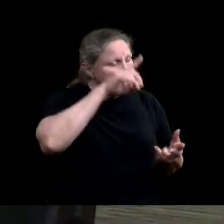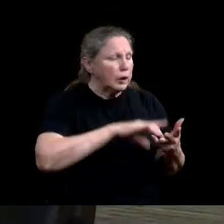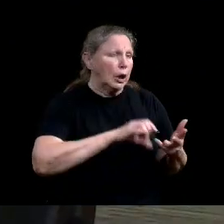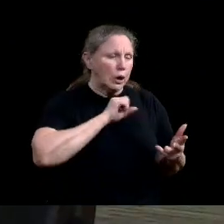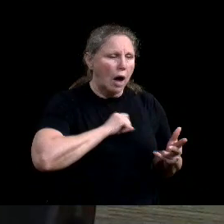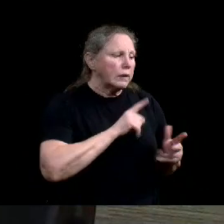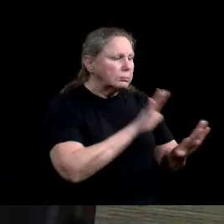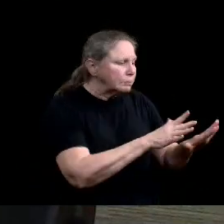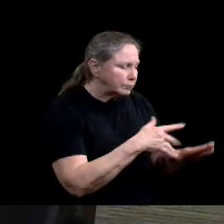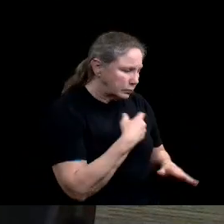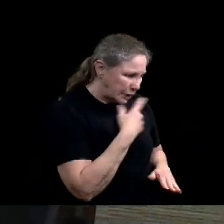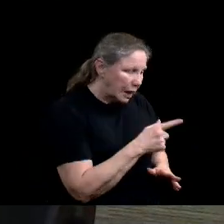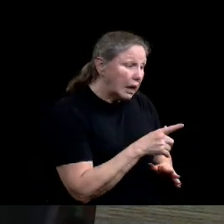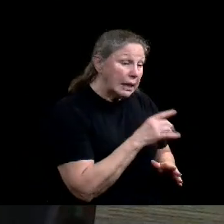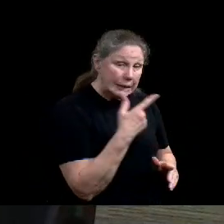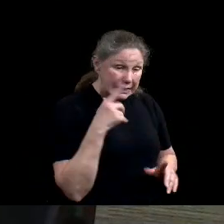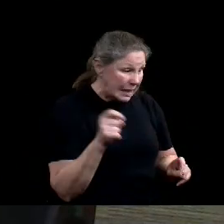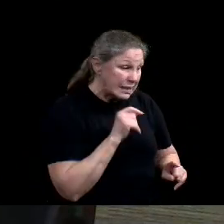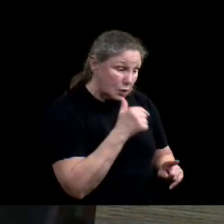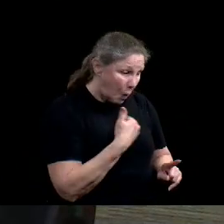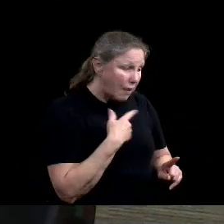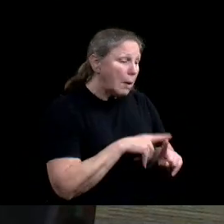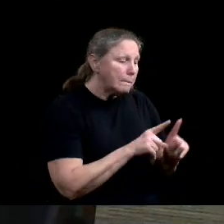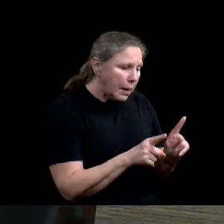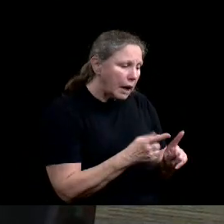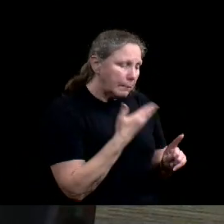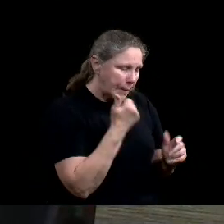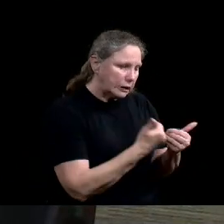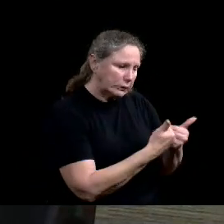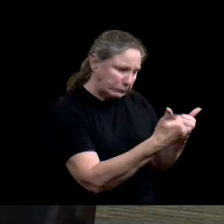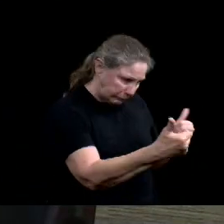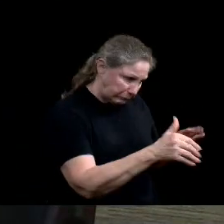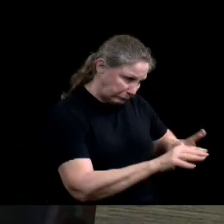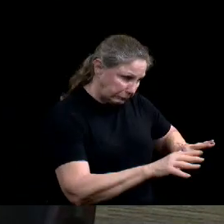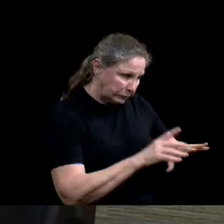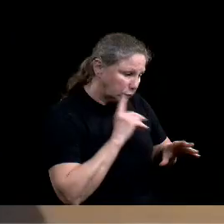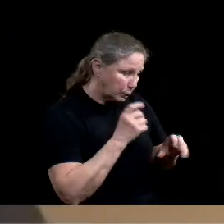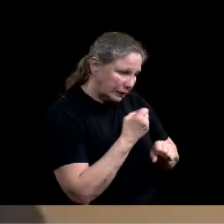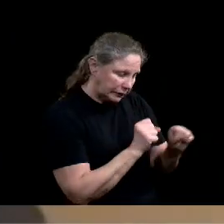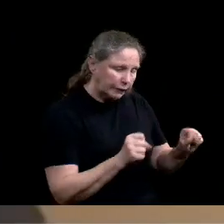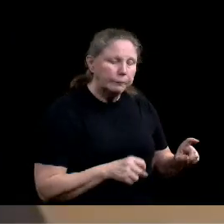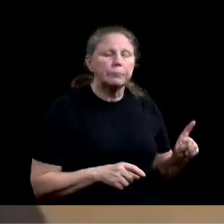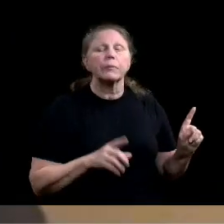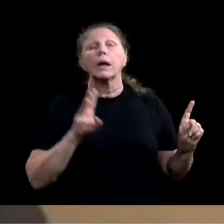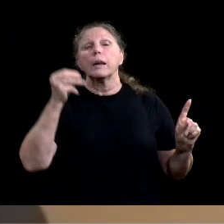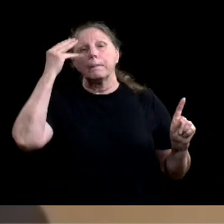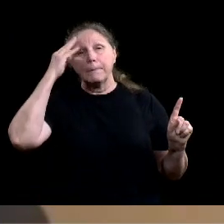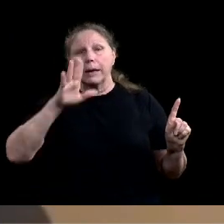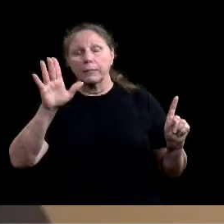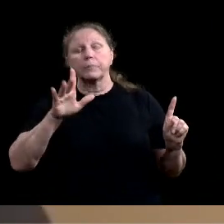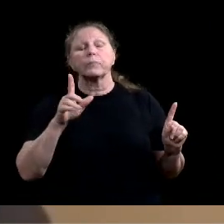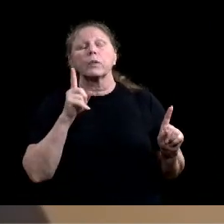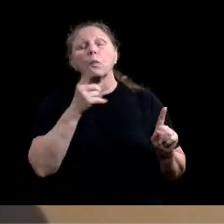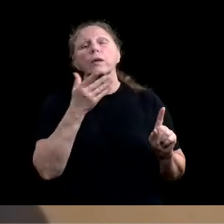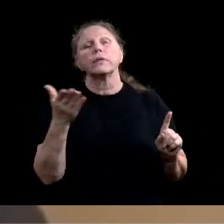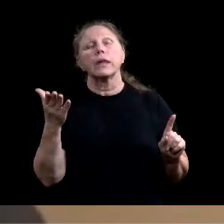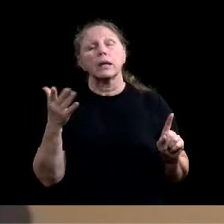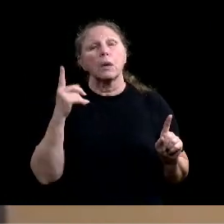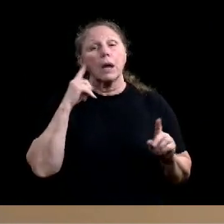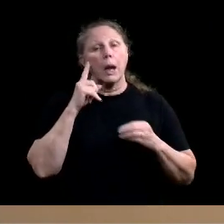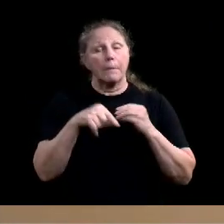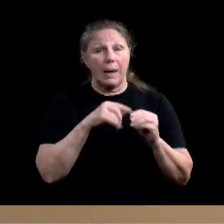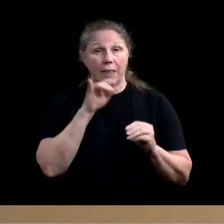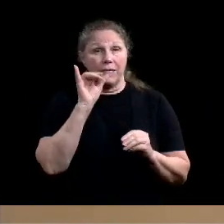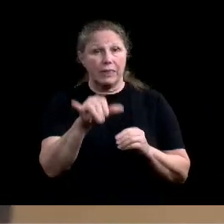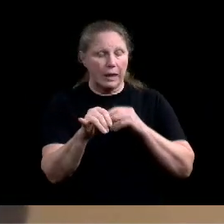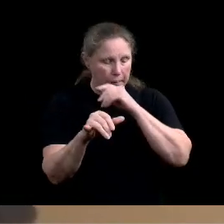ahead, Mayor. Follow up on that real quick. I think one of the places we're hearing about false positive tests is an antibody test, which is a whole